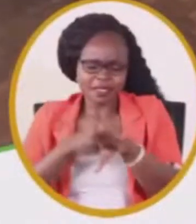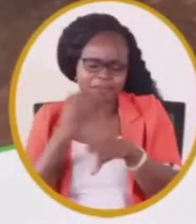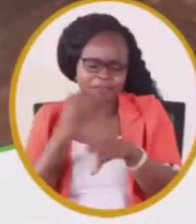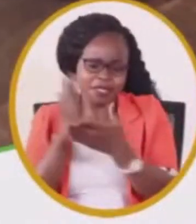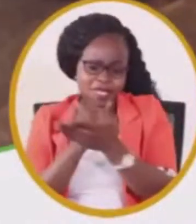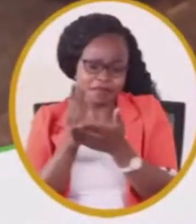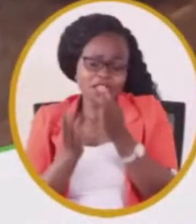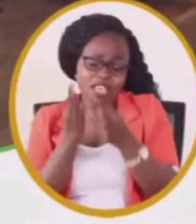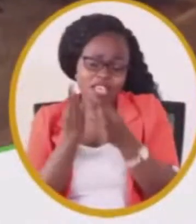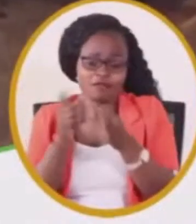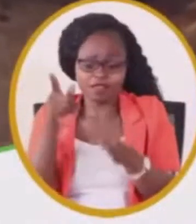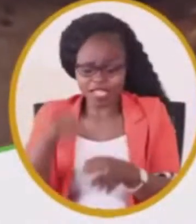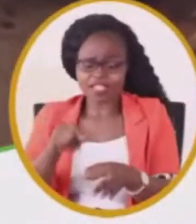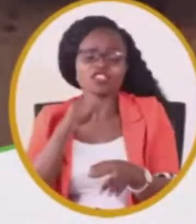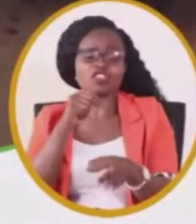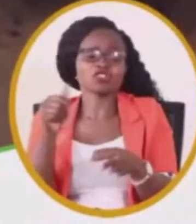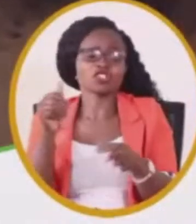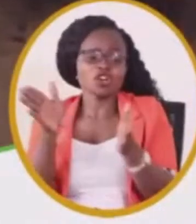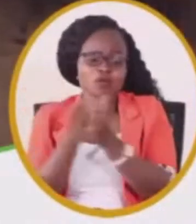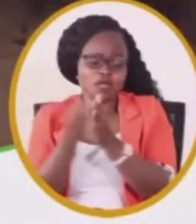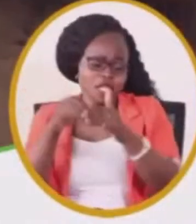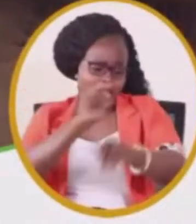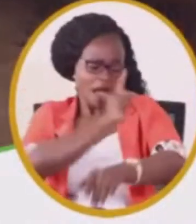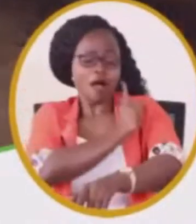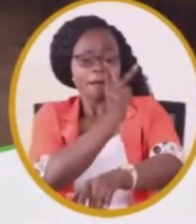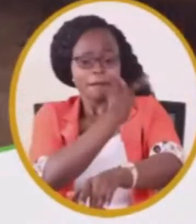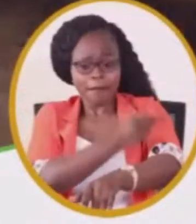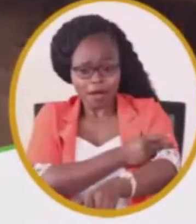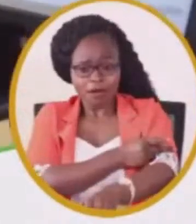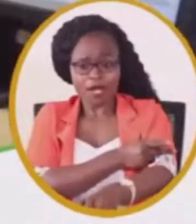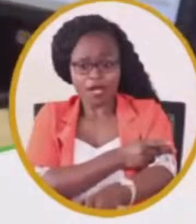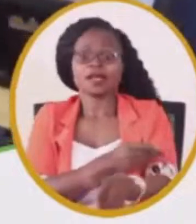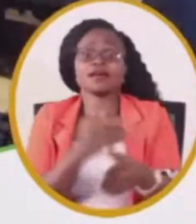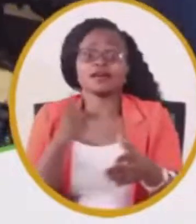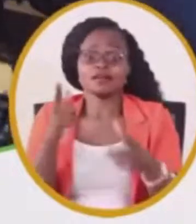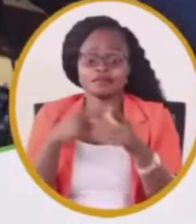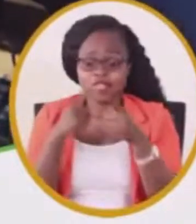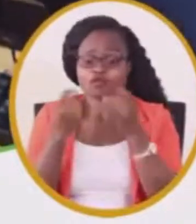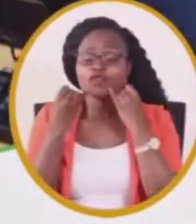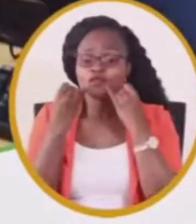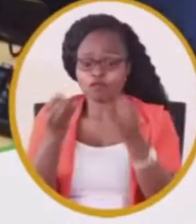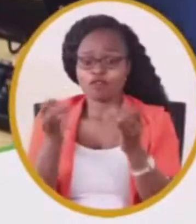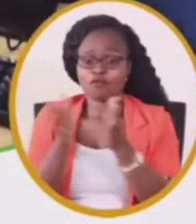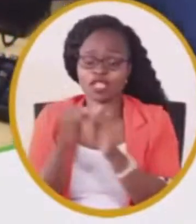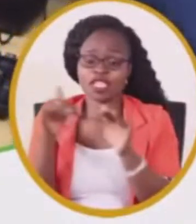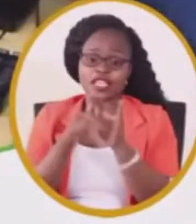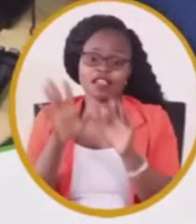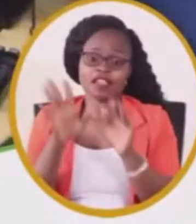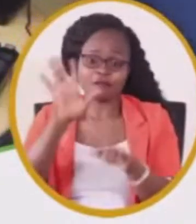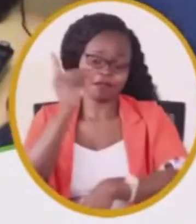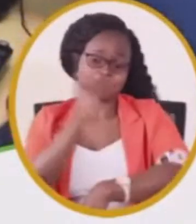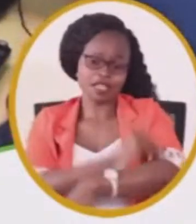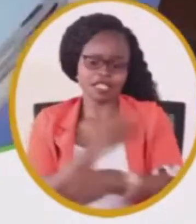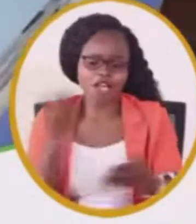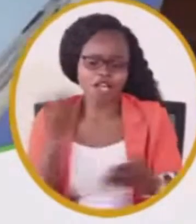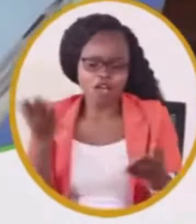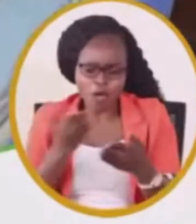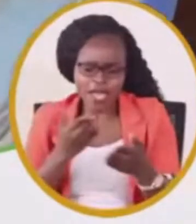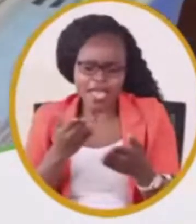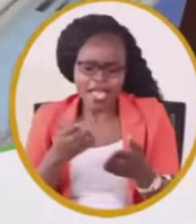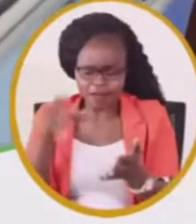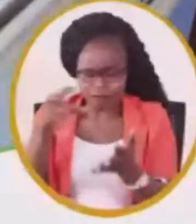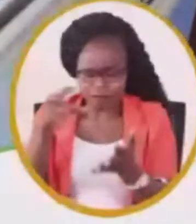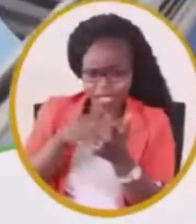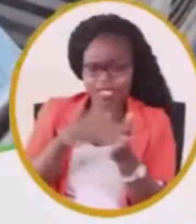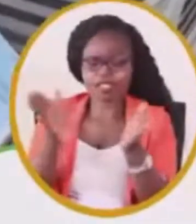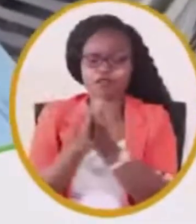does not fall within our mandate, we inform the complainant within 5 days of making this decision. Where the matter falls within the remit of